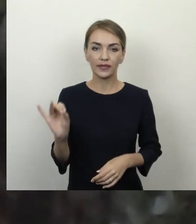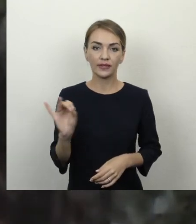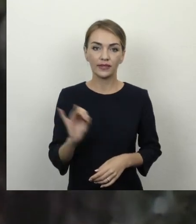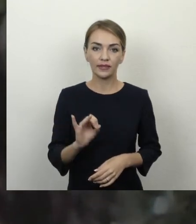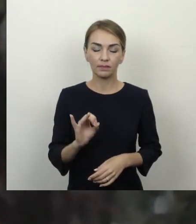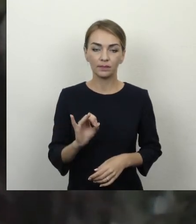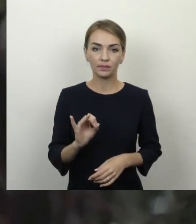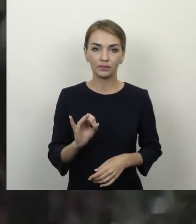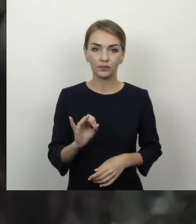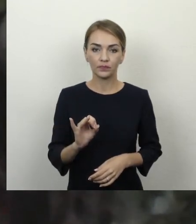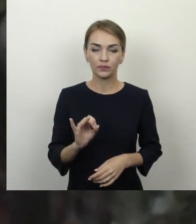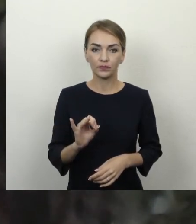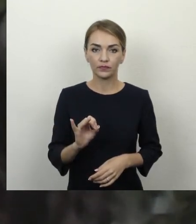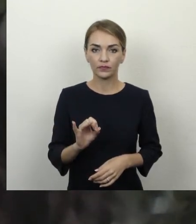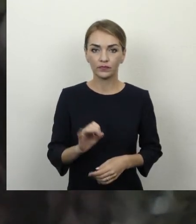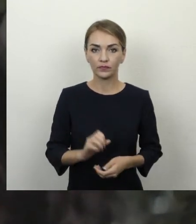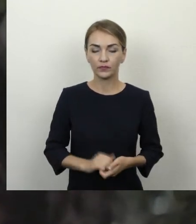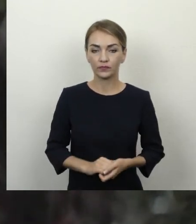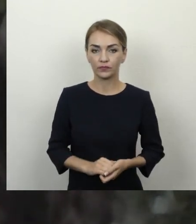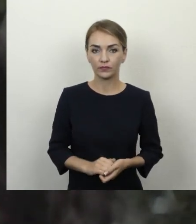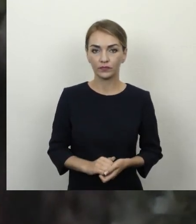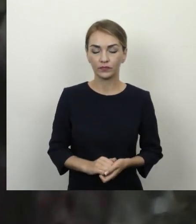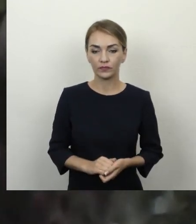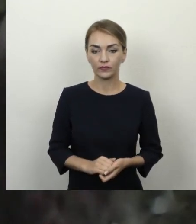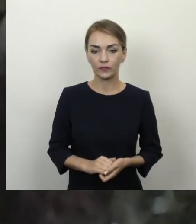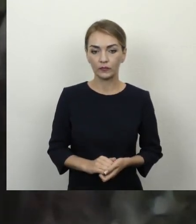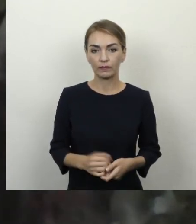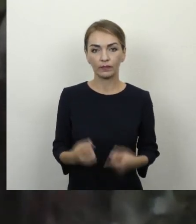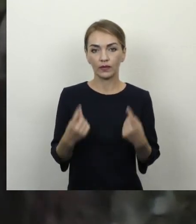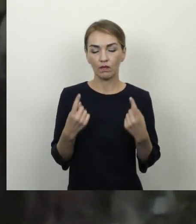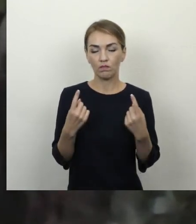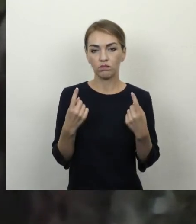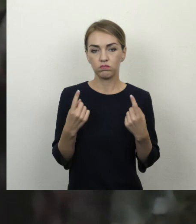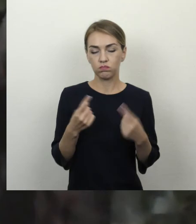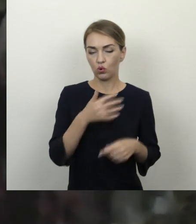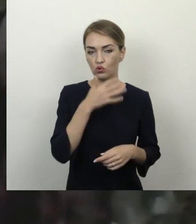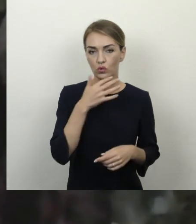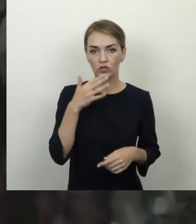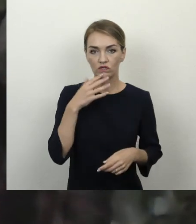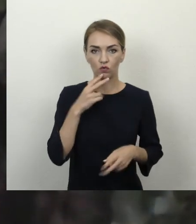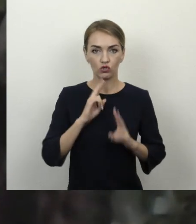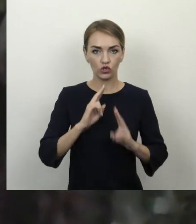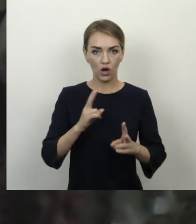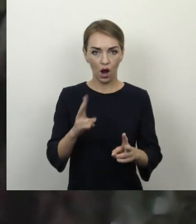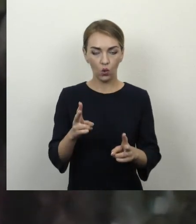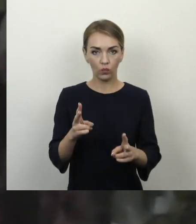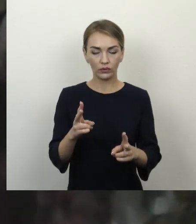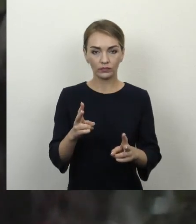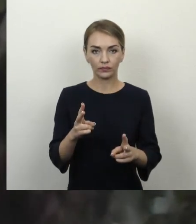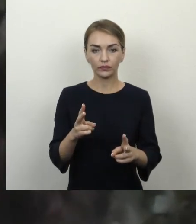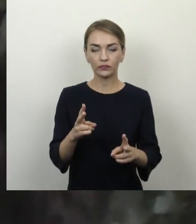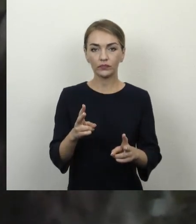dealing with the fact that voters were transported to the polling stations to vote.